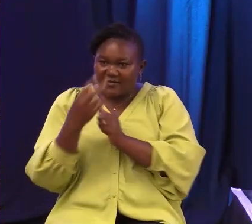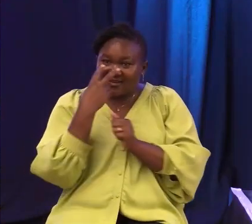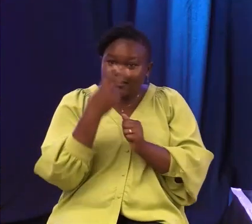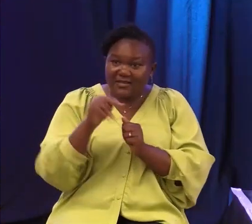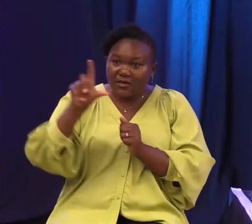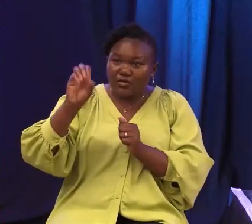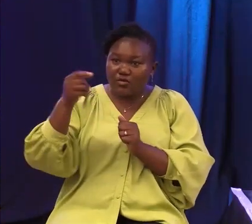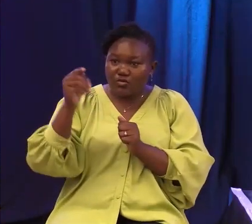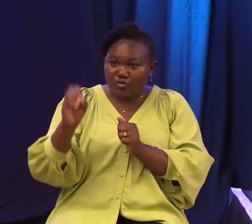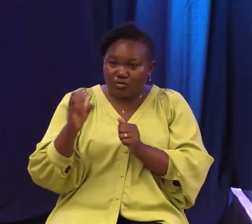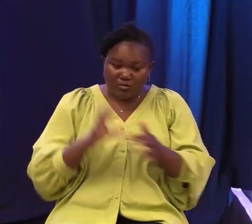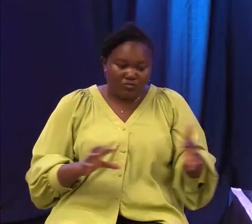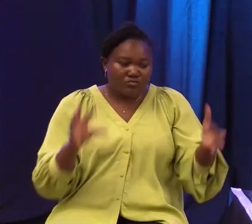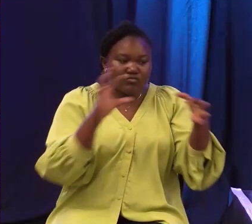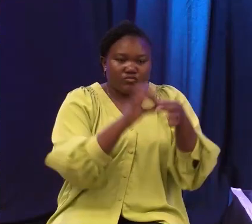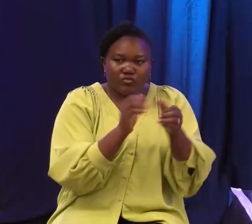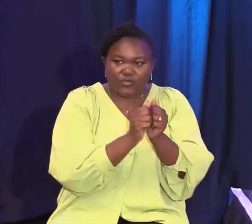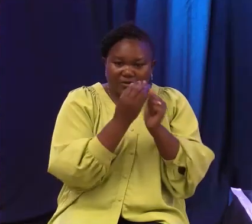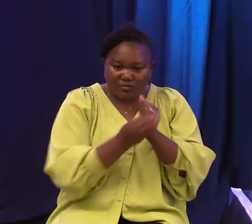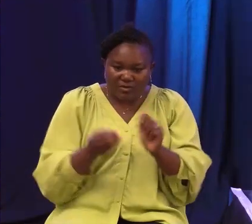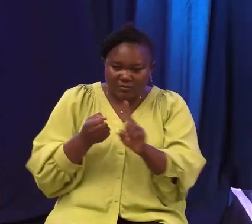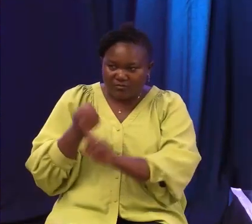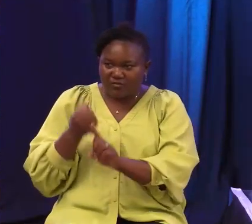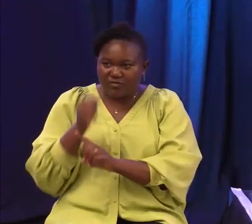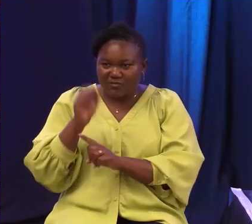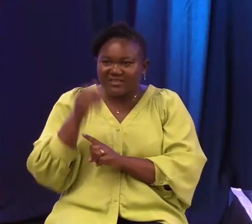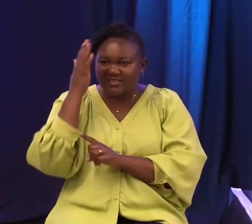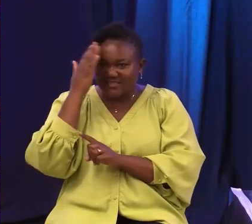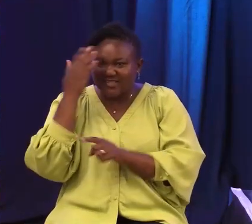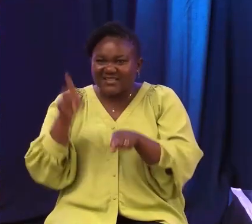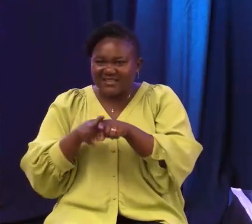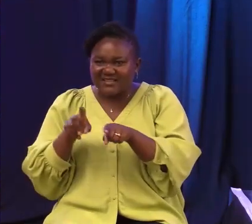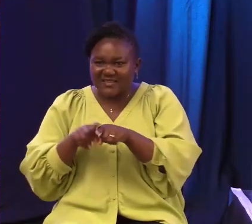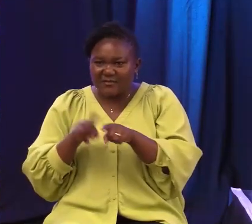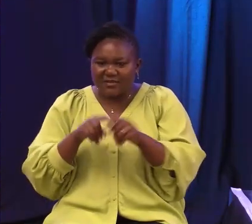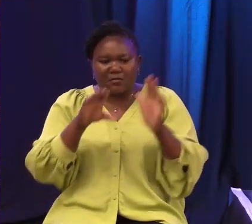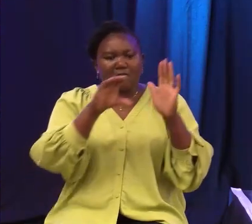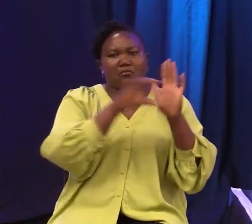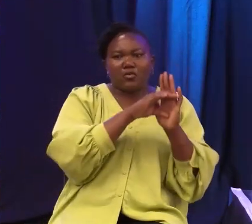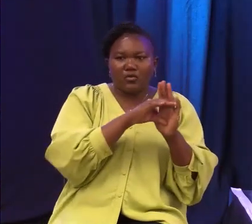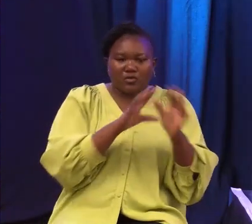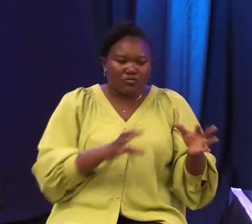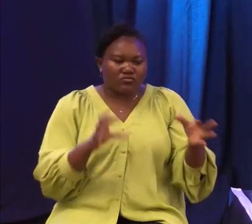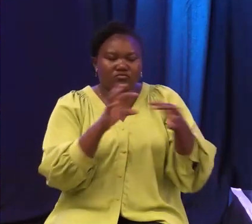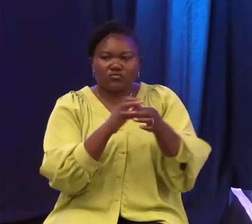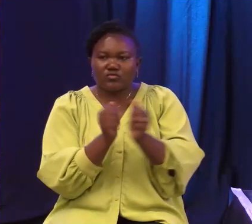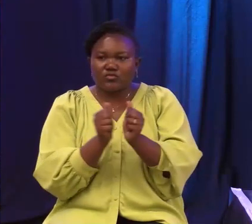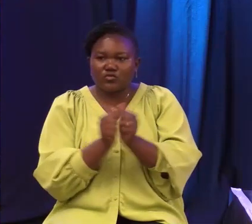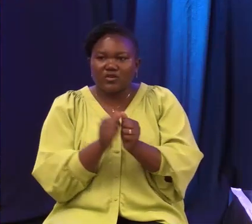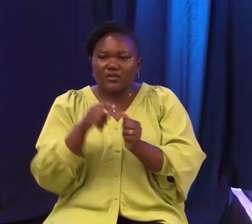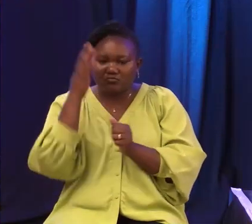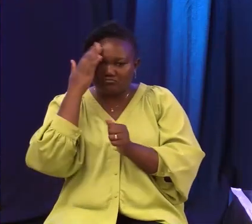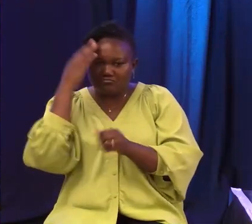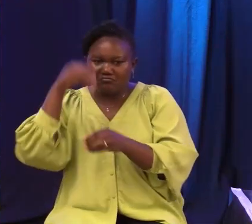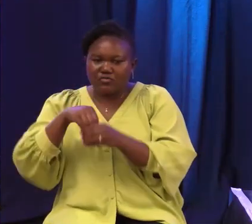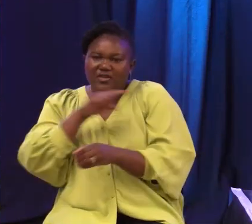logo, you connect it to the children's advocate, just to have a sort of like a brand identity that you guys can connect to and relate to. And